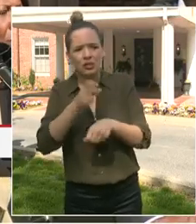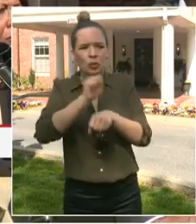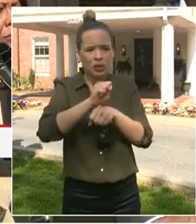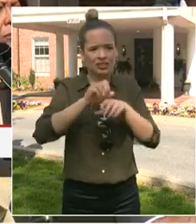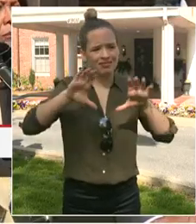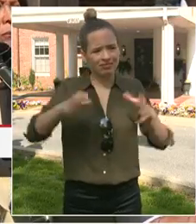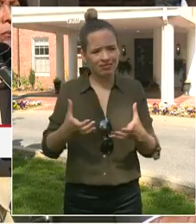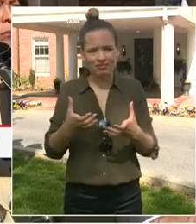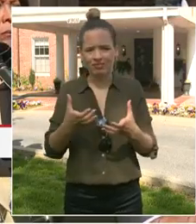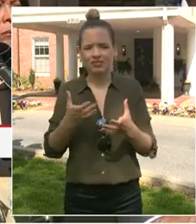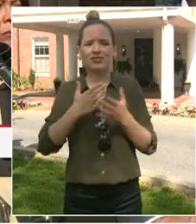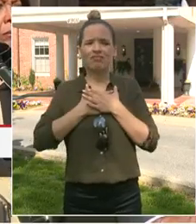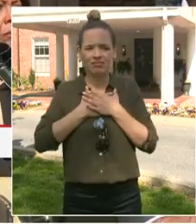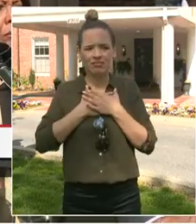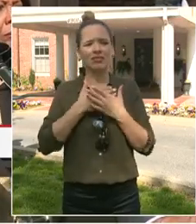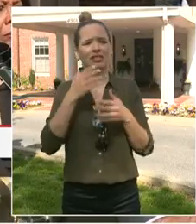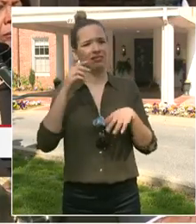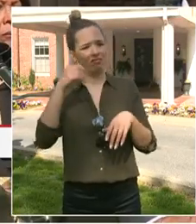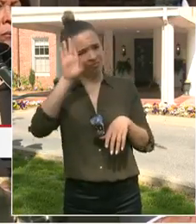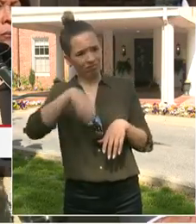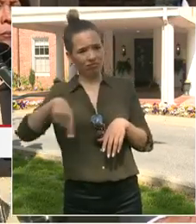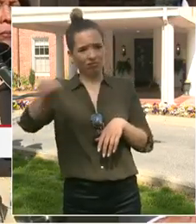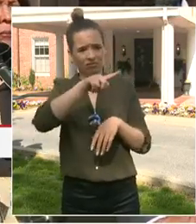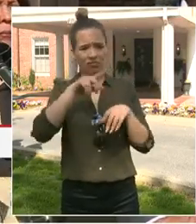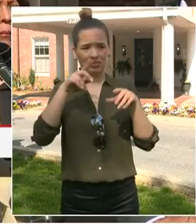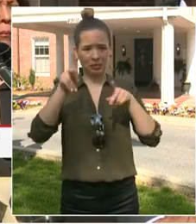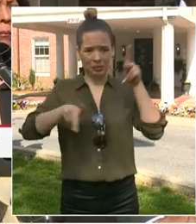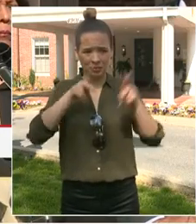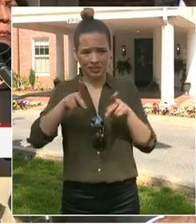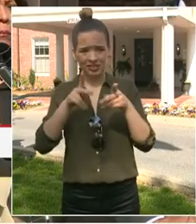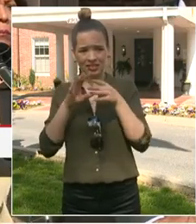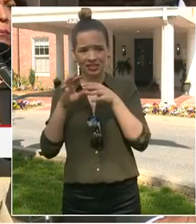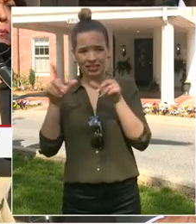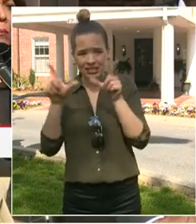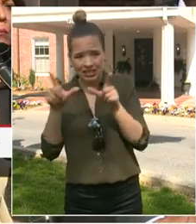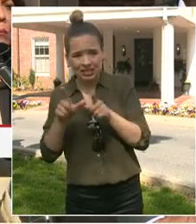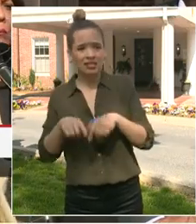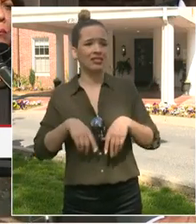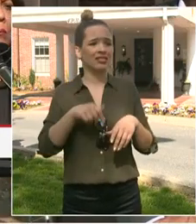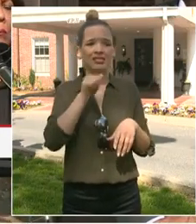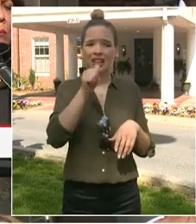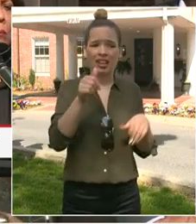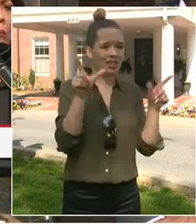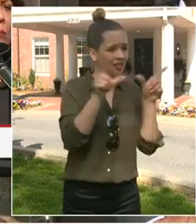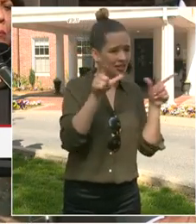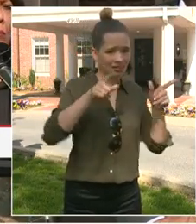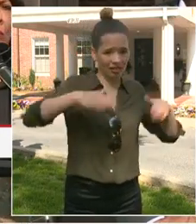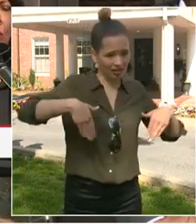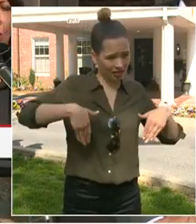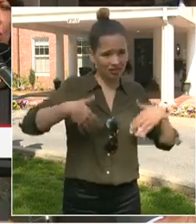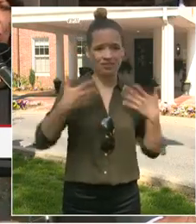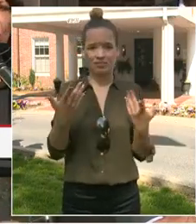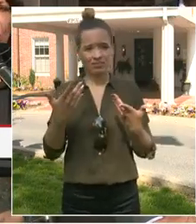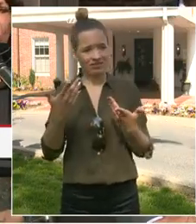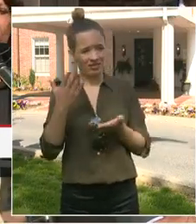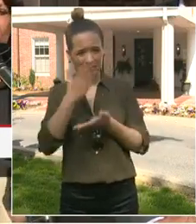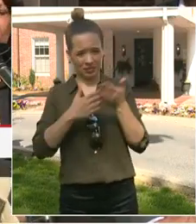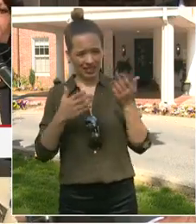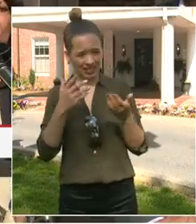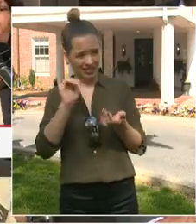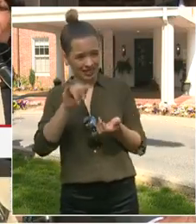folks that this has been related to both our licensed and unlicensed persons, and I won't exactly say when I graduated from med school, but it was a while